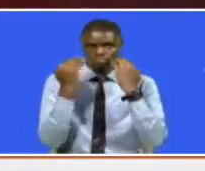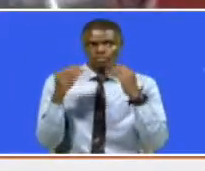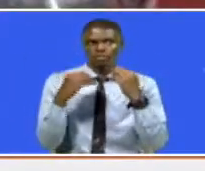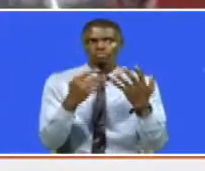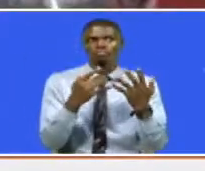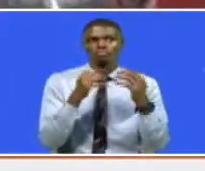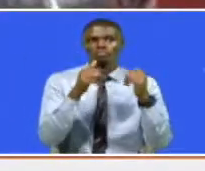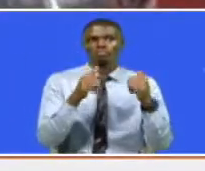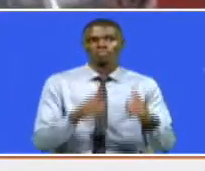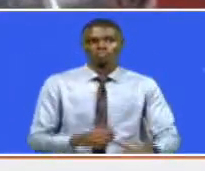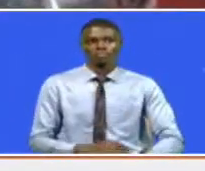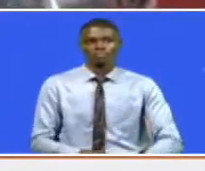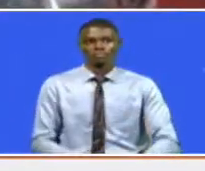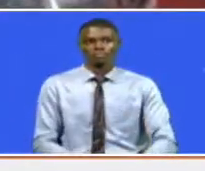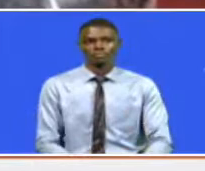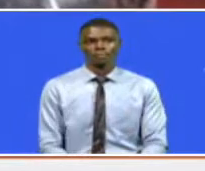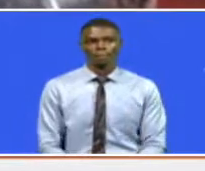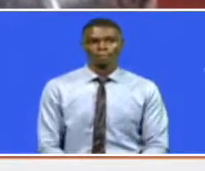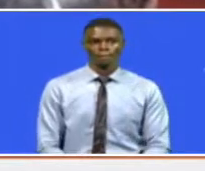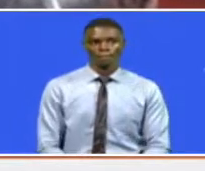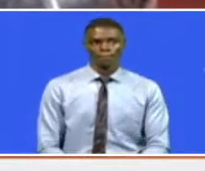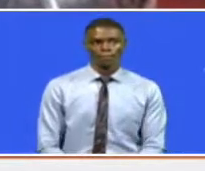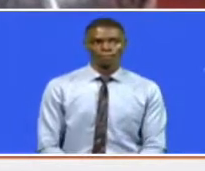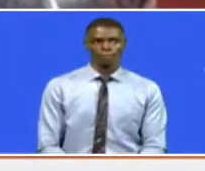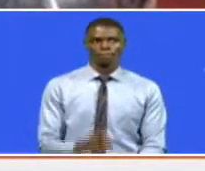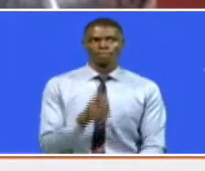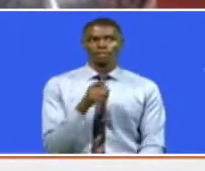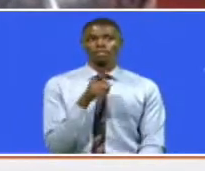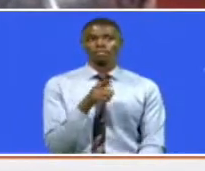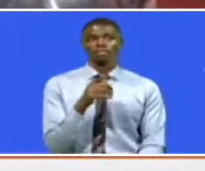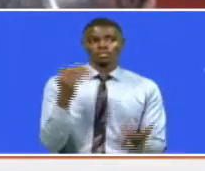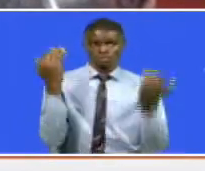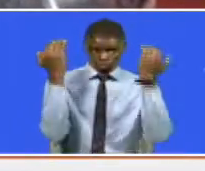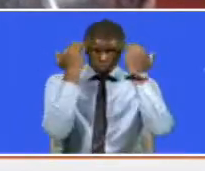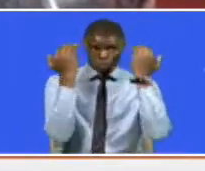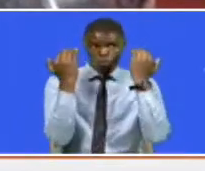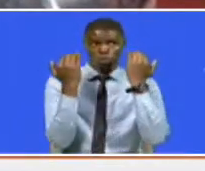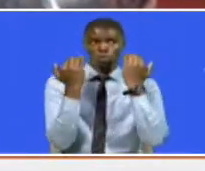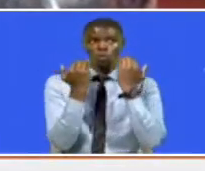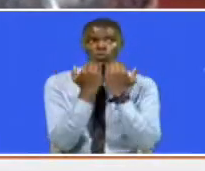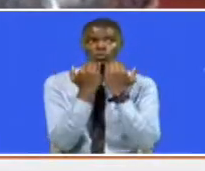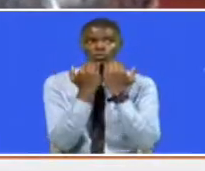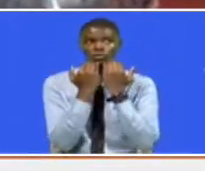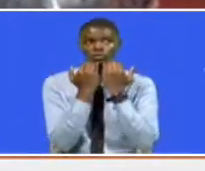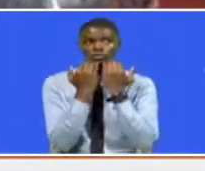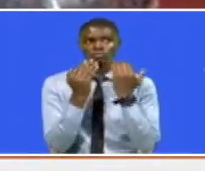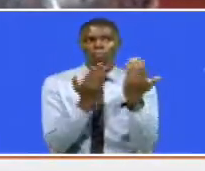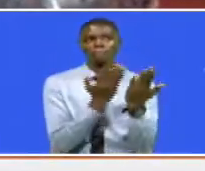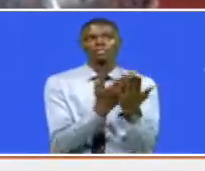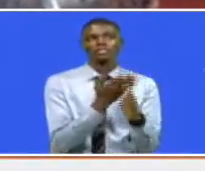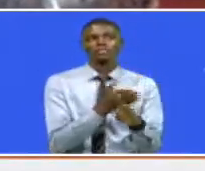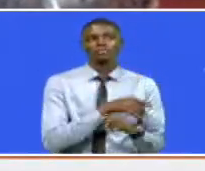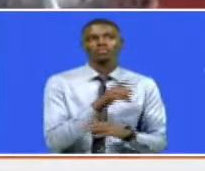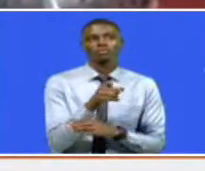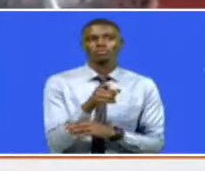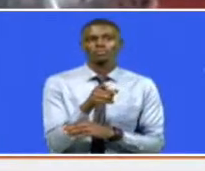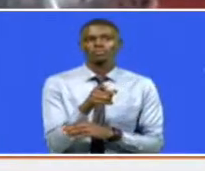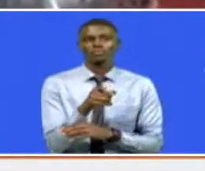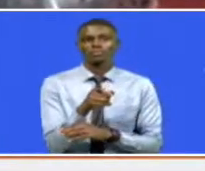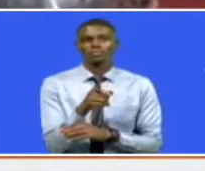notice. Submit that this court finds that the evidence placed before it by the